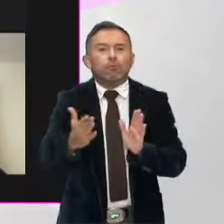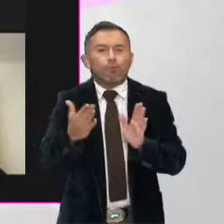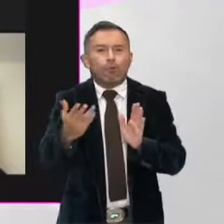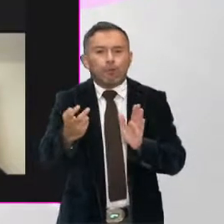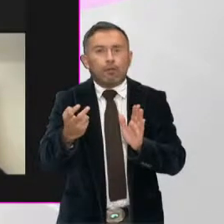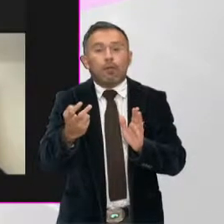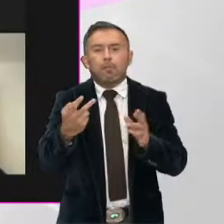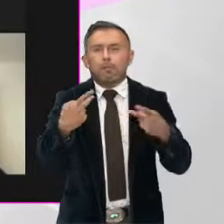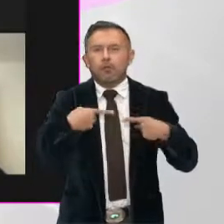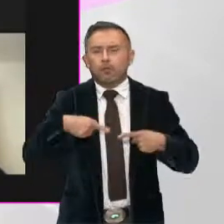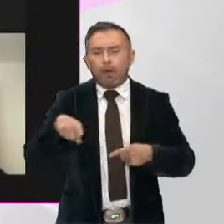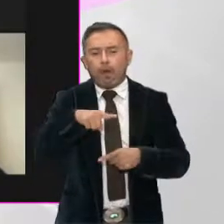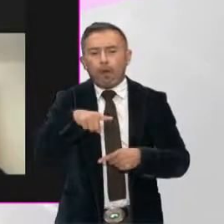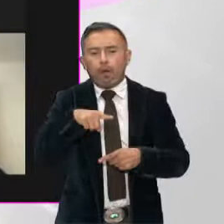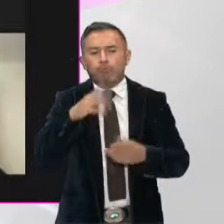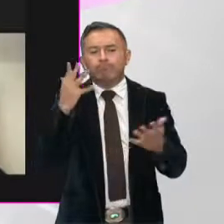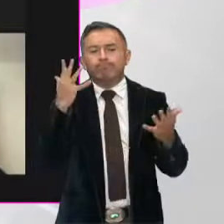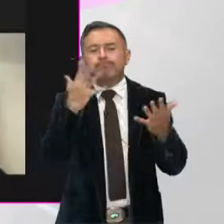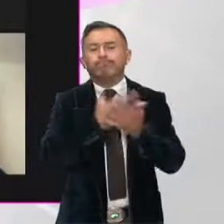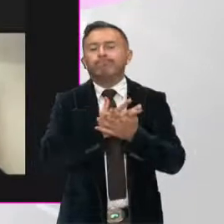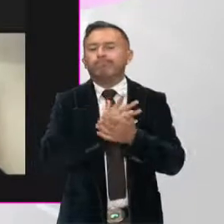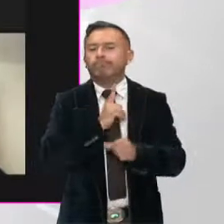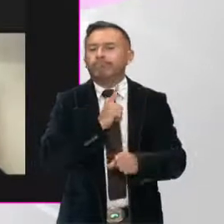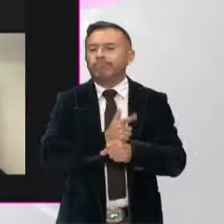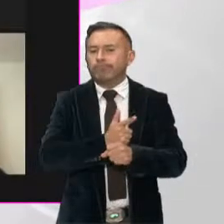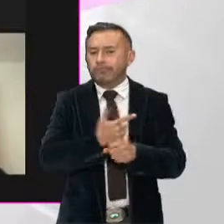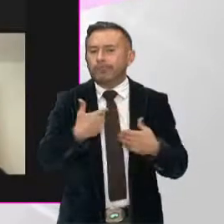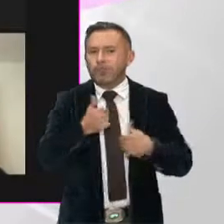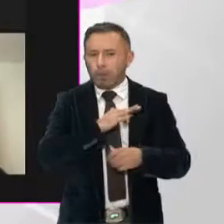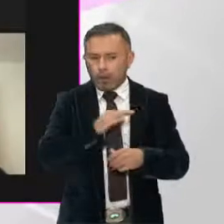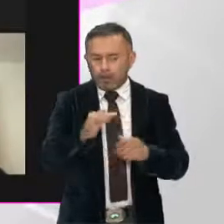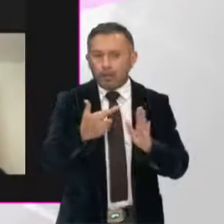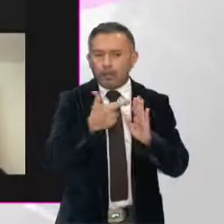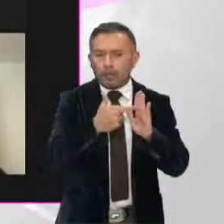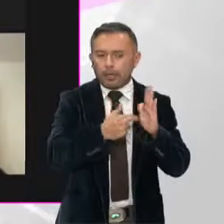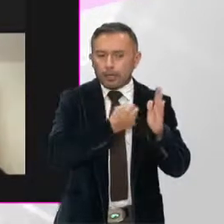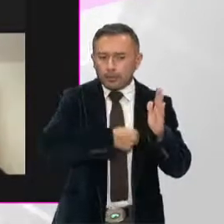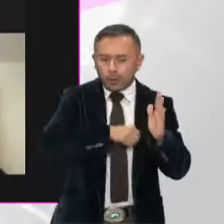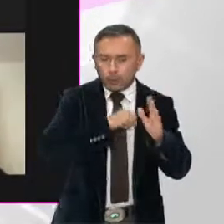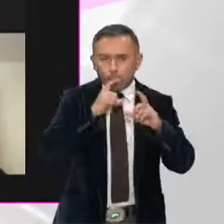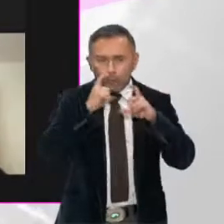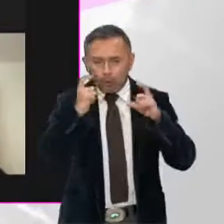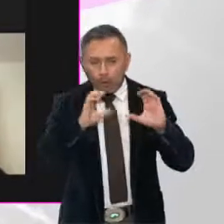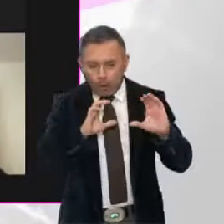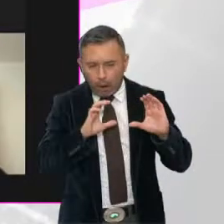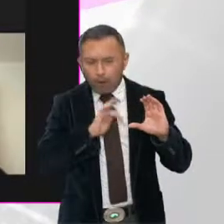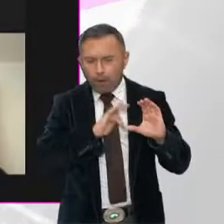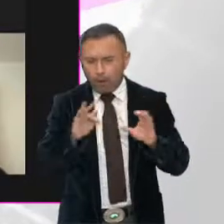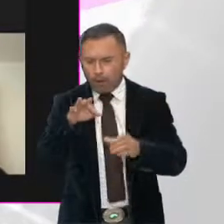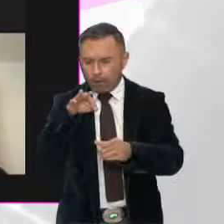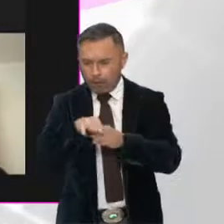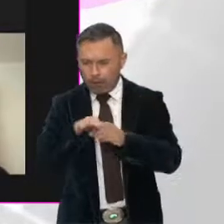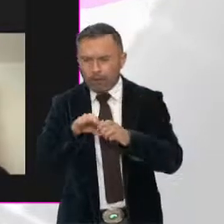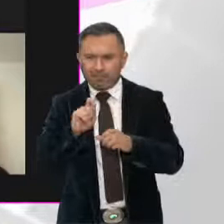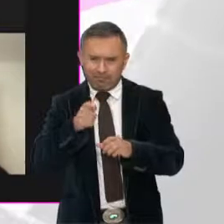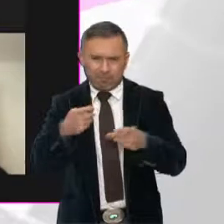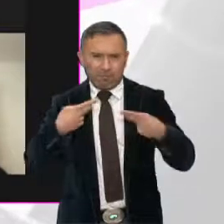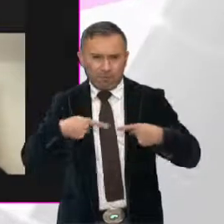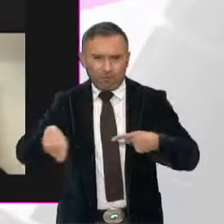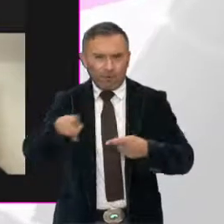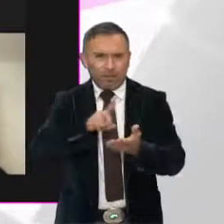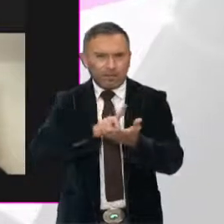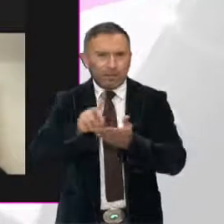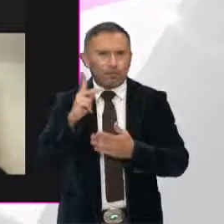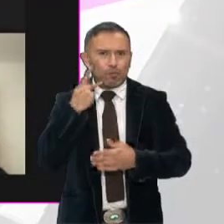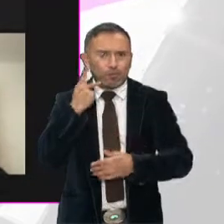yes, citizens had to feel that it was possible to combine public health protection with the full exercise